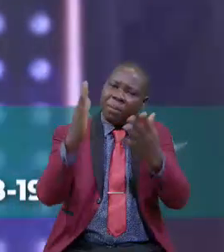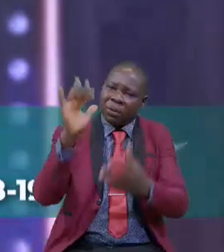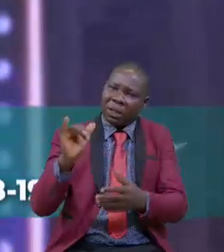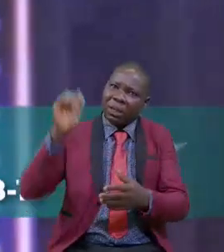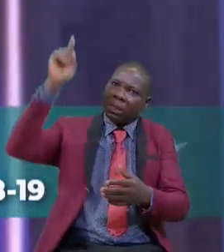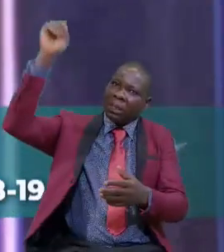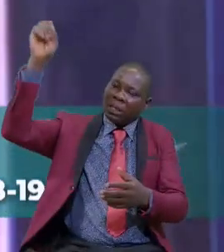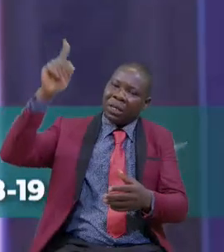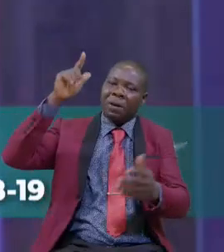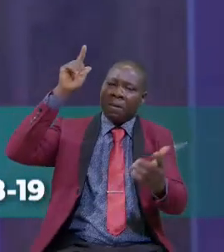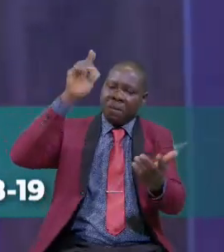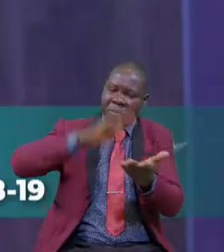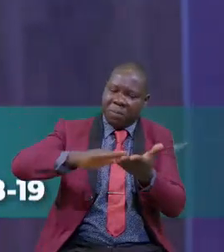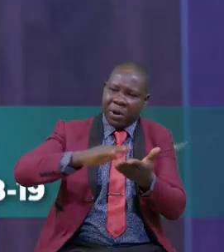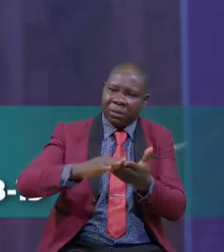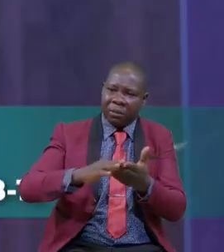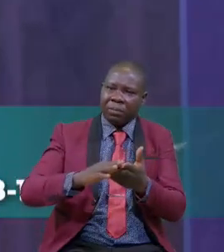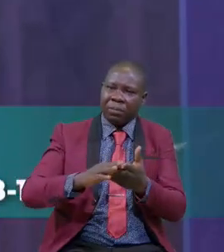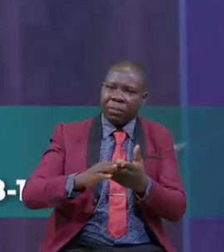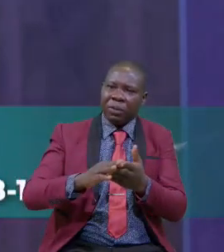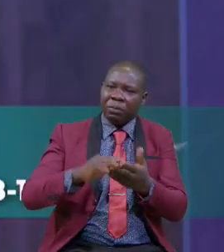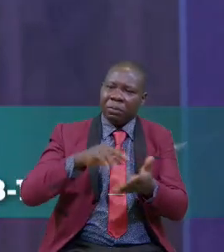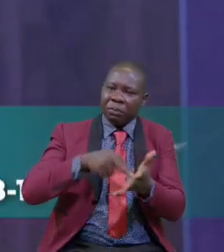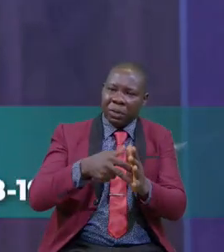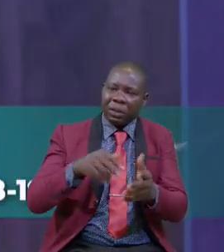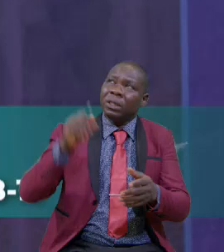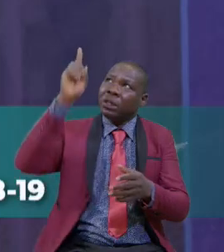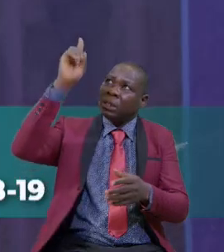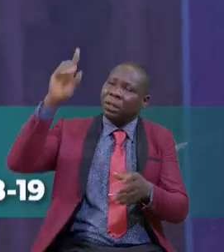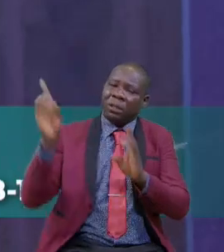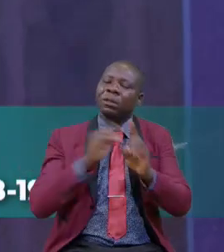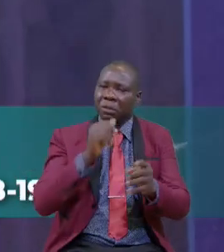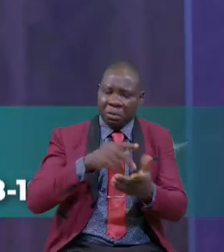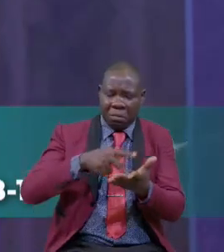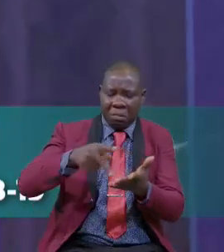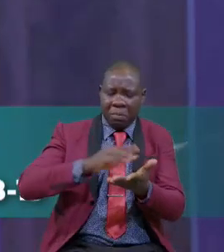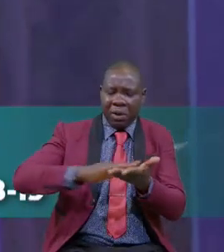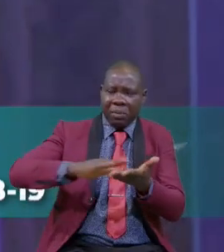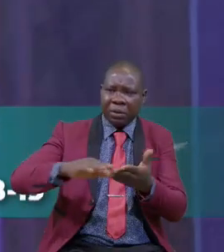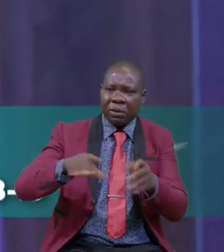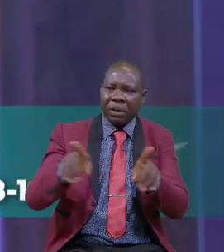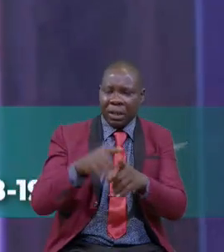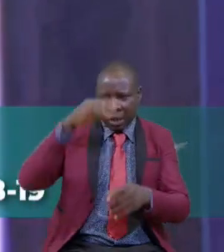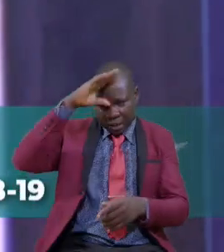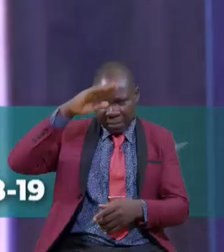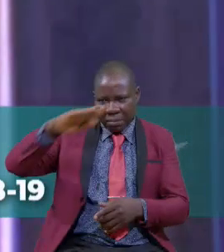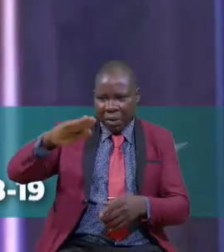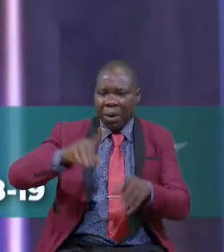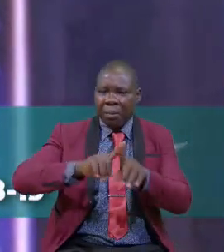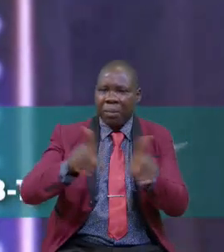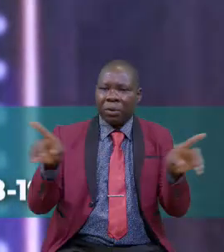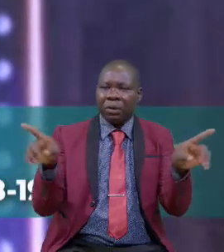doesn't pardon like men. He pardons like God. How do men